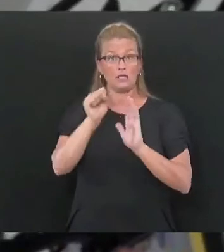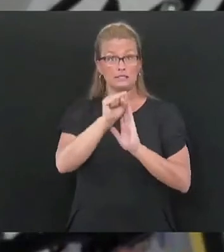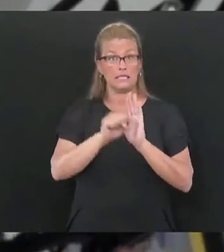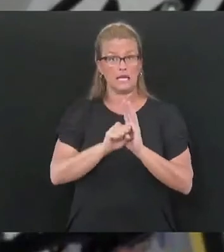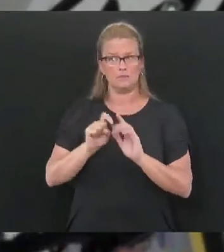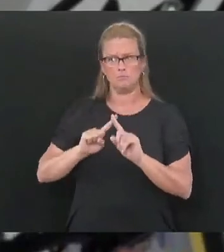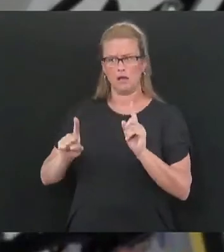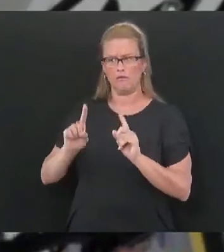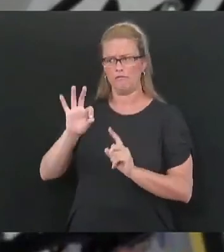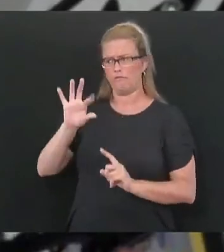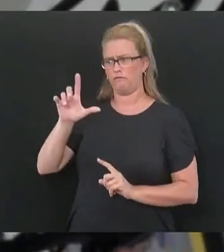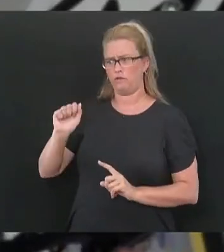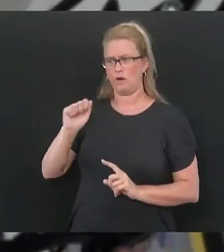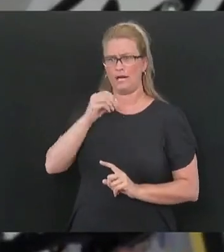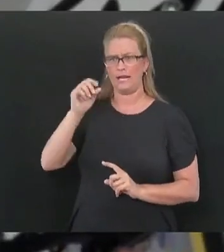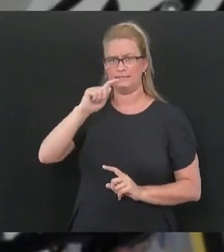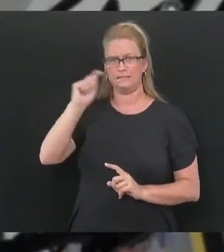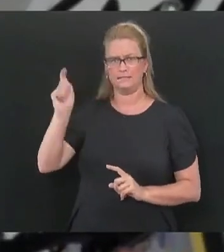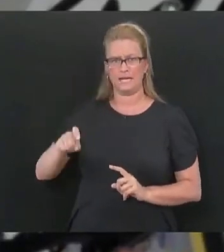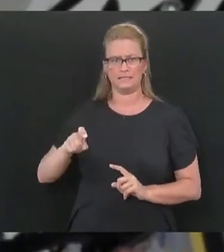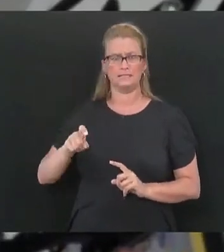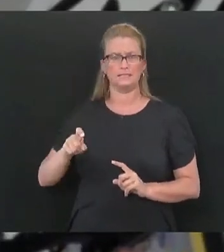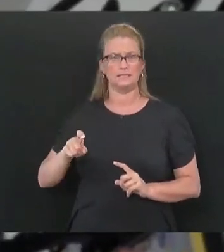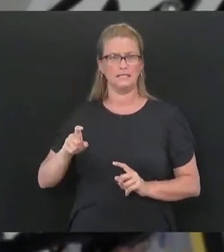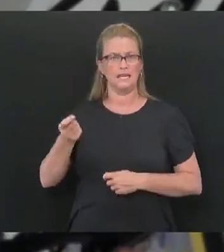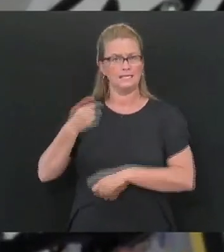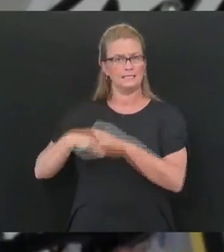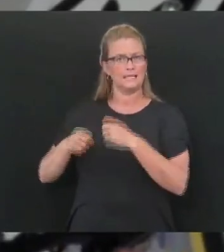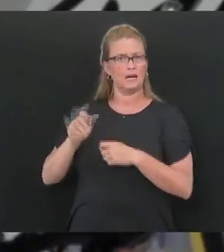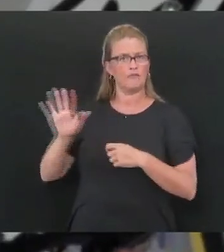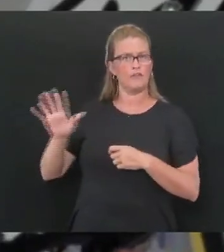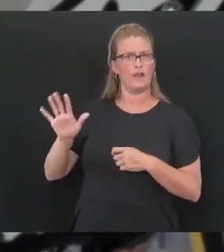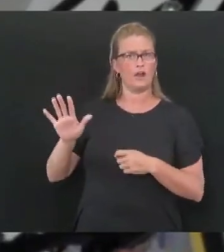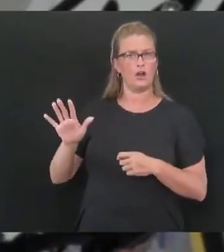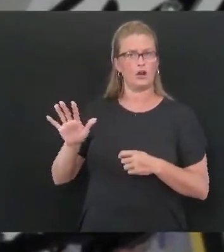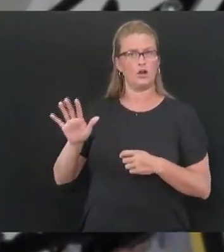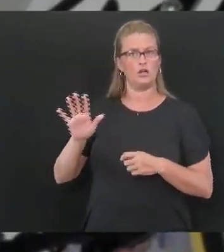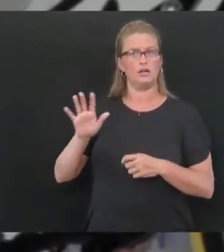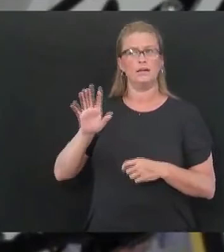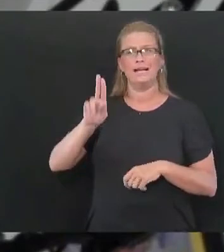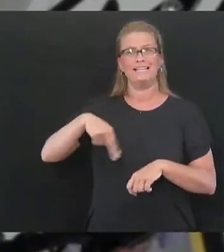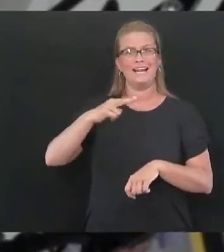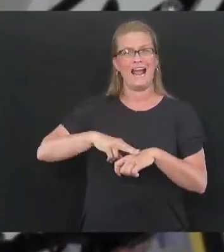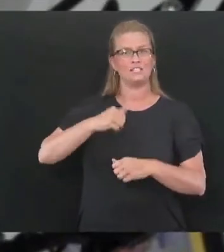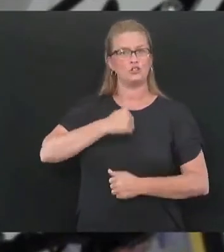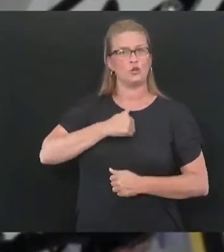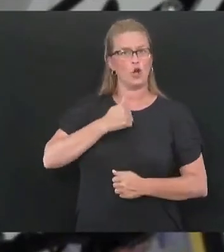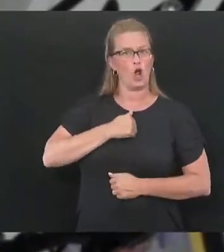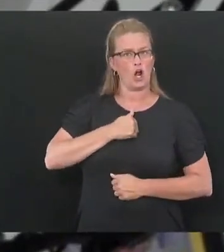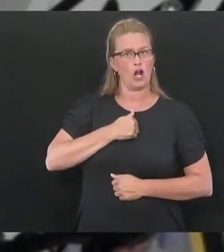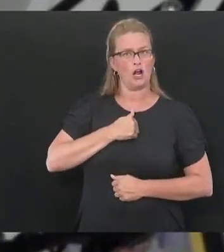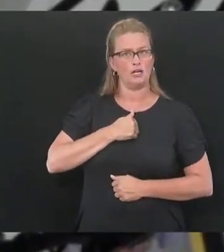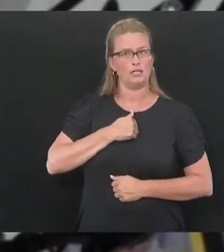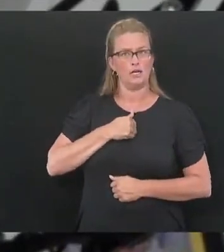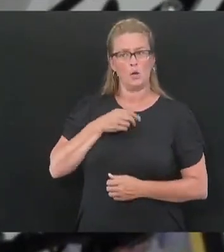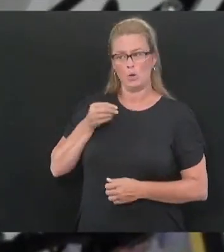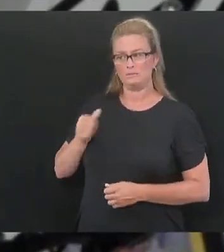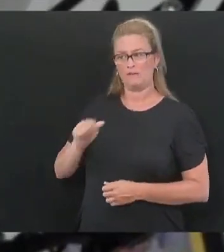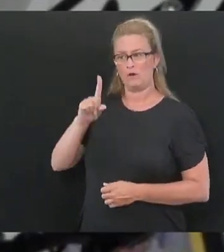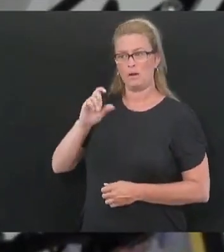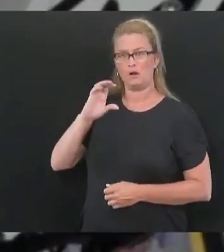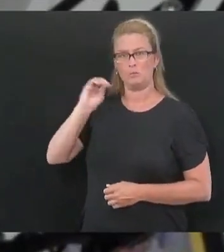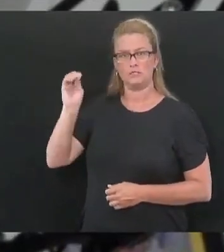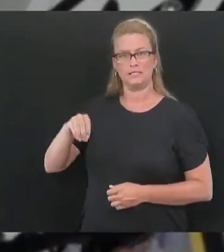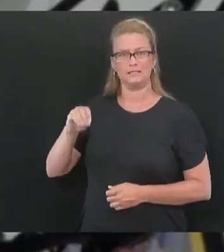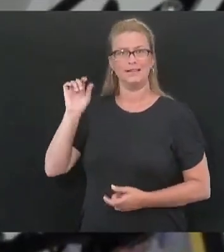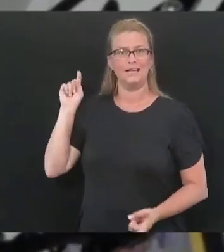reason, instead of having their deployments of National Guard paid for 100% by the federal government, it was going to go